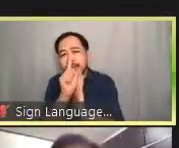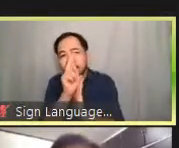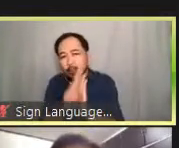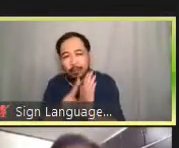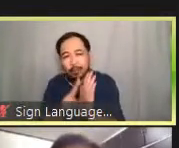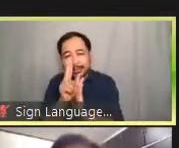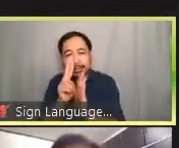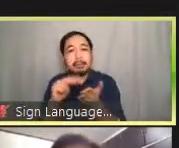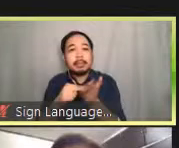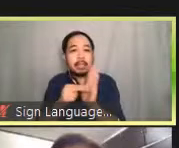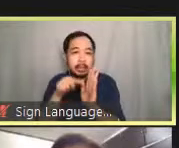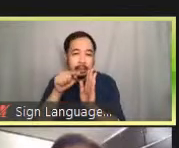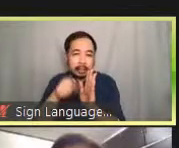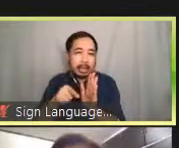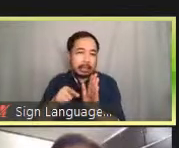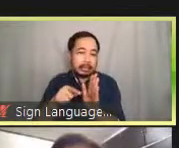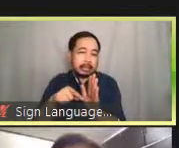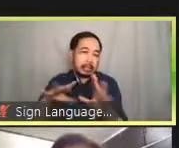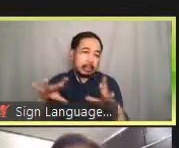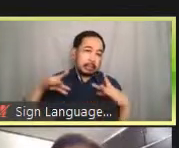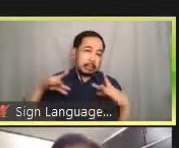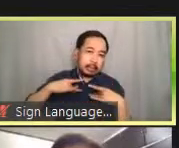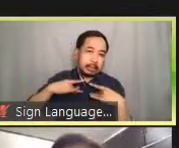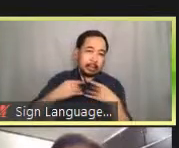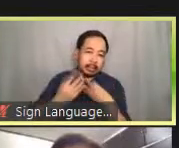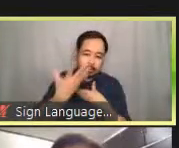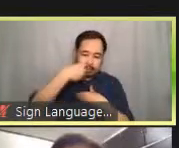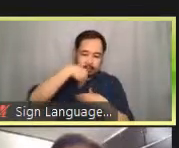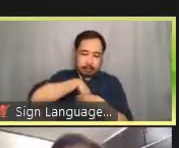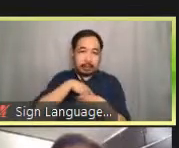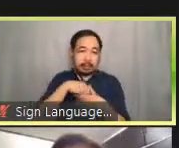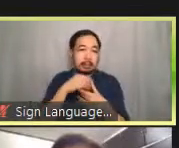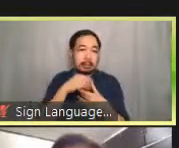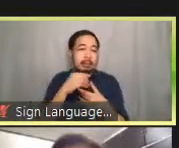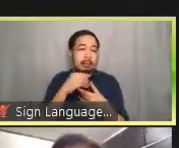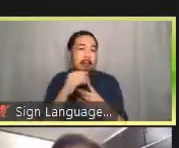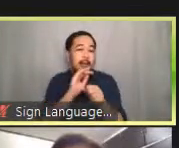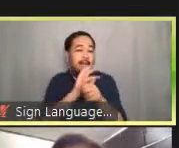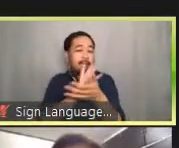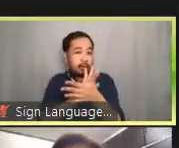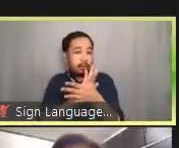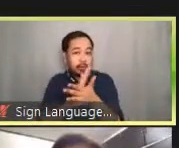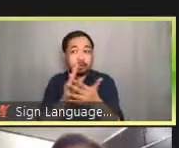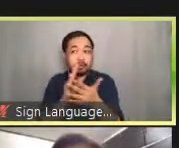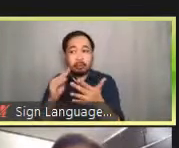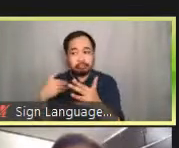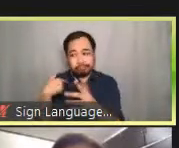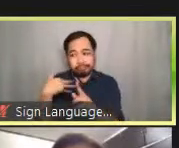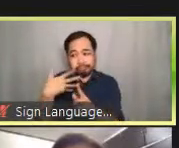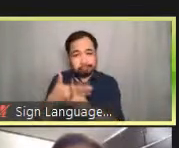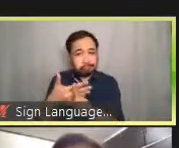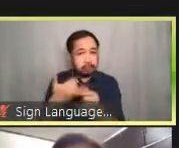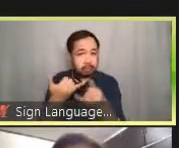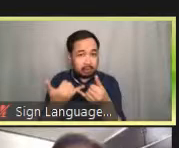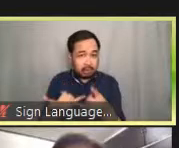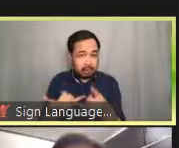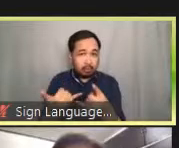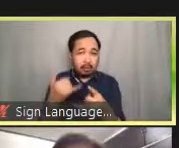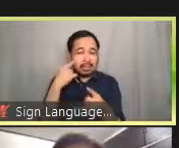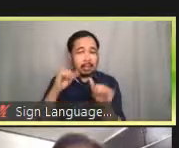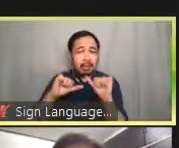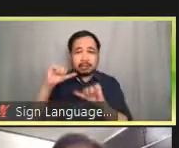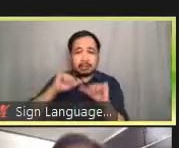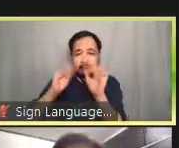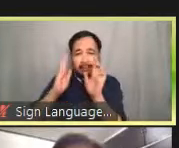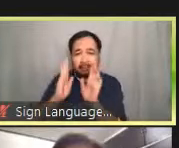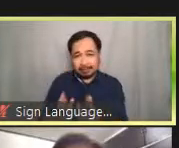they're able to acquire that the virus. So up until now, I think tests are